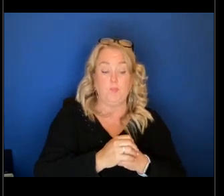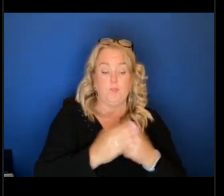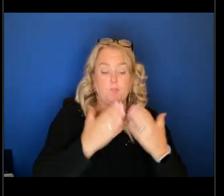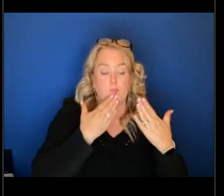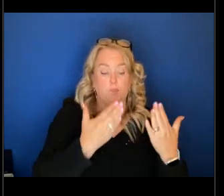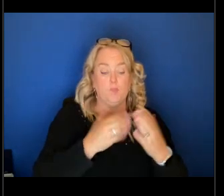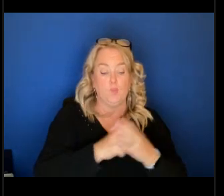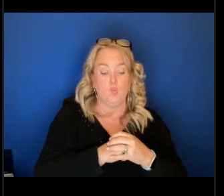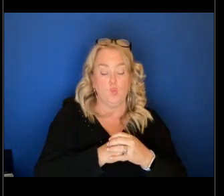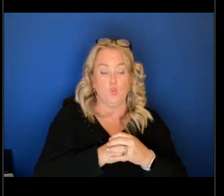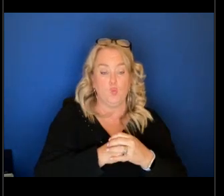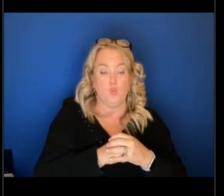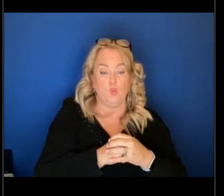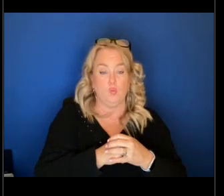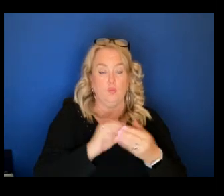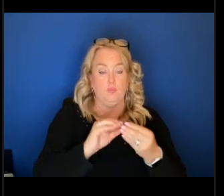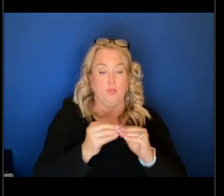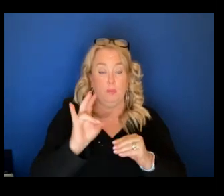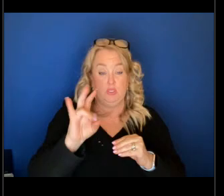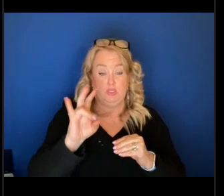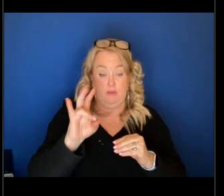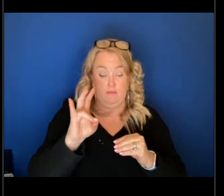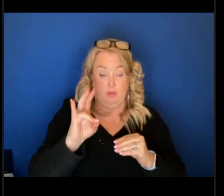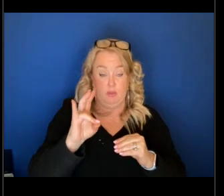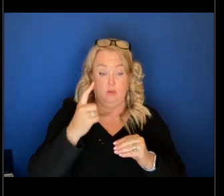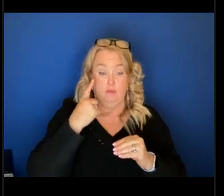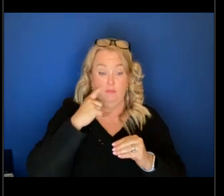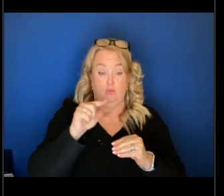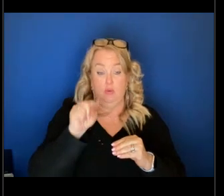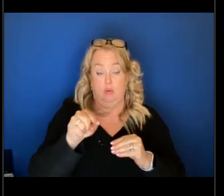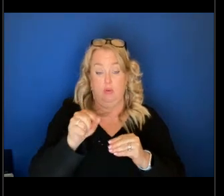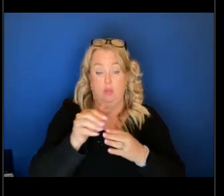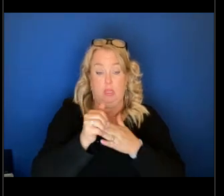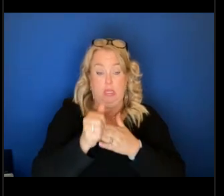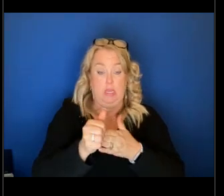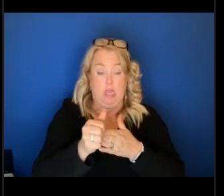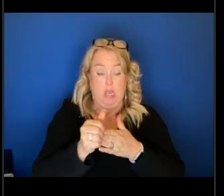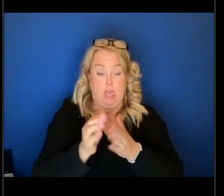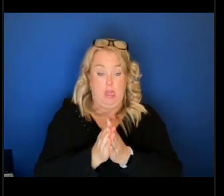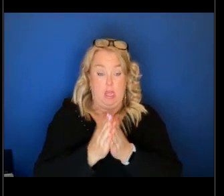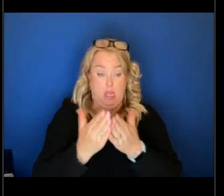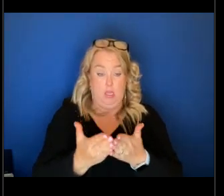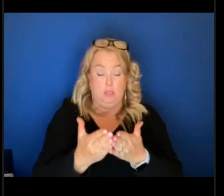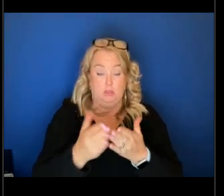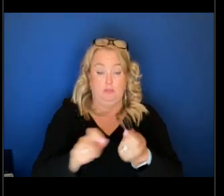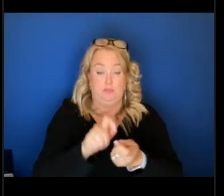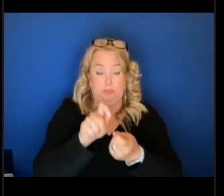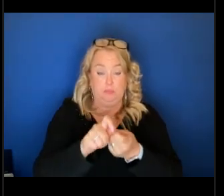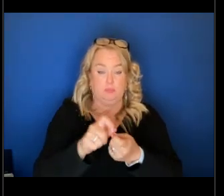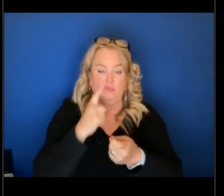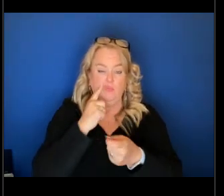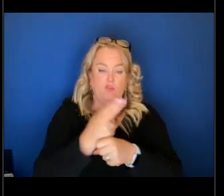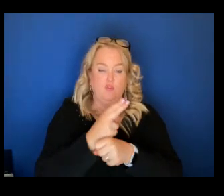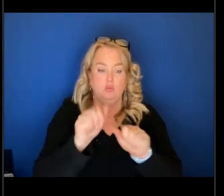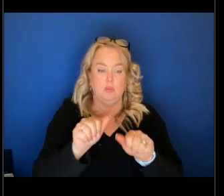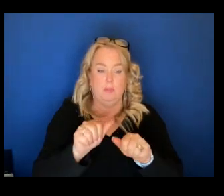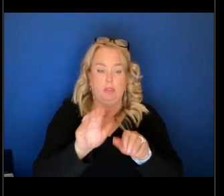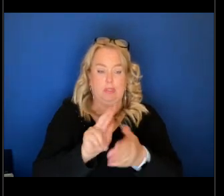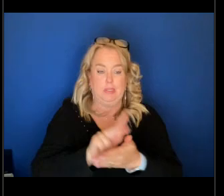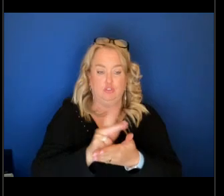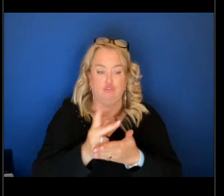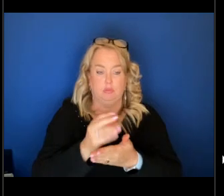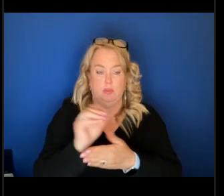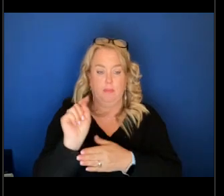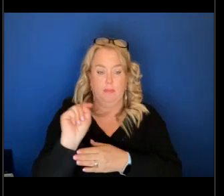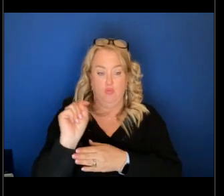you. Requirement 7 of the guidelines specifies requirements for usable kitchens and